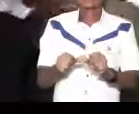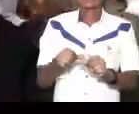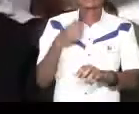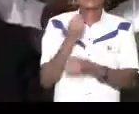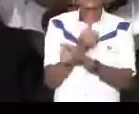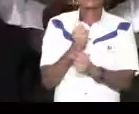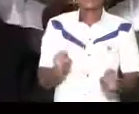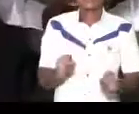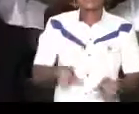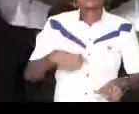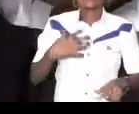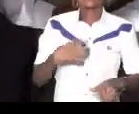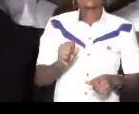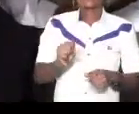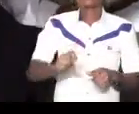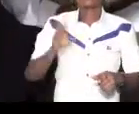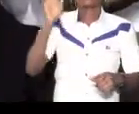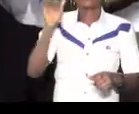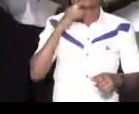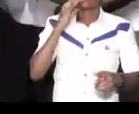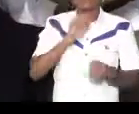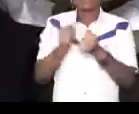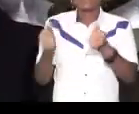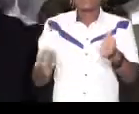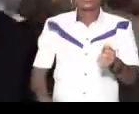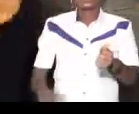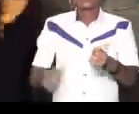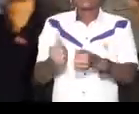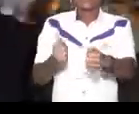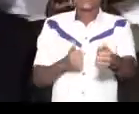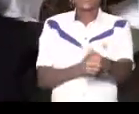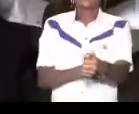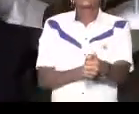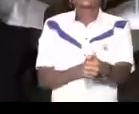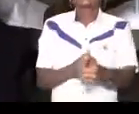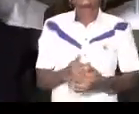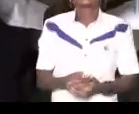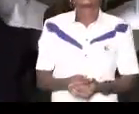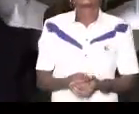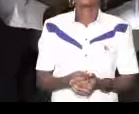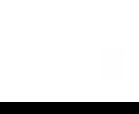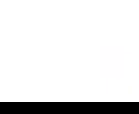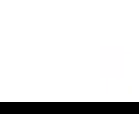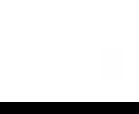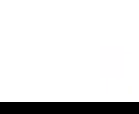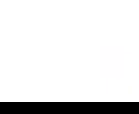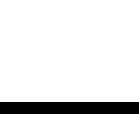Stay safe, because at LASUBEB, we leave no child behind.